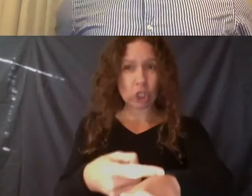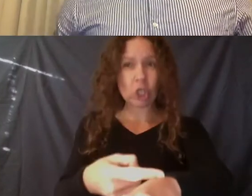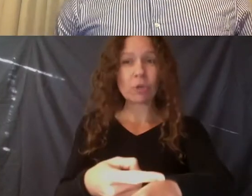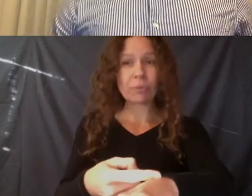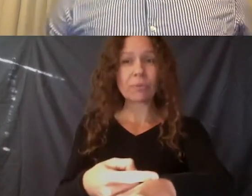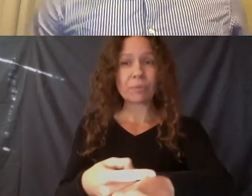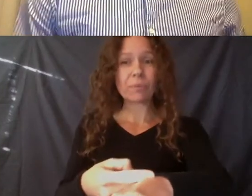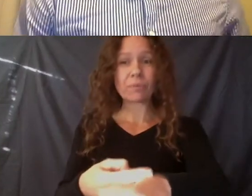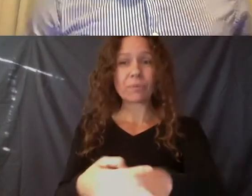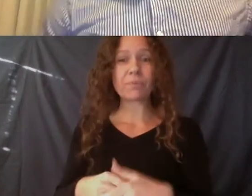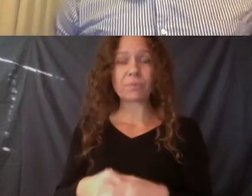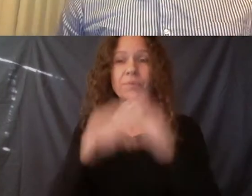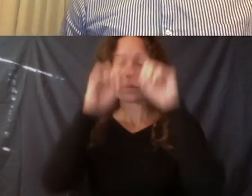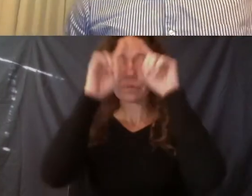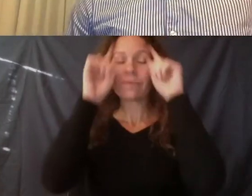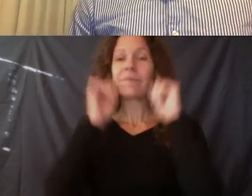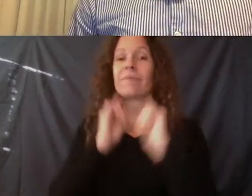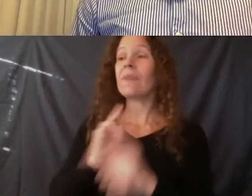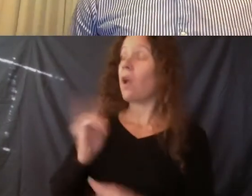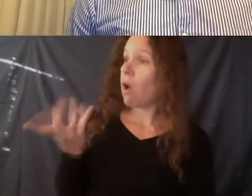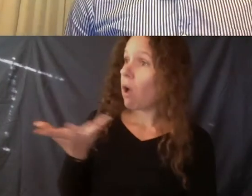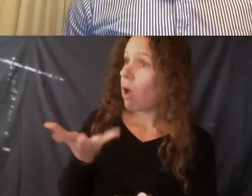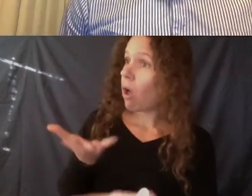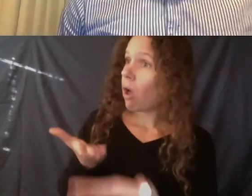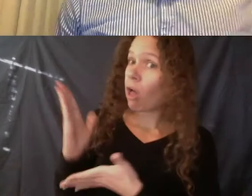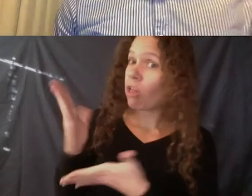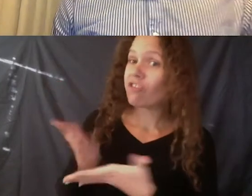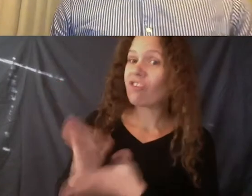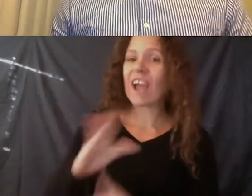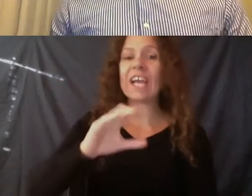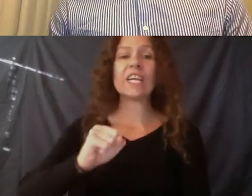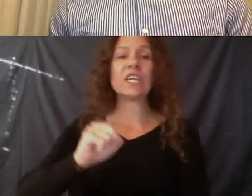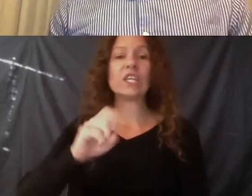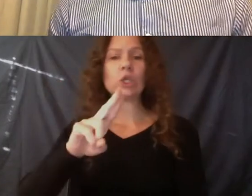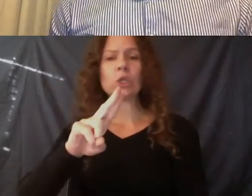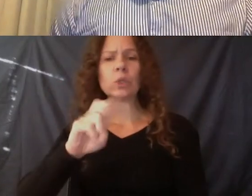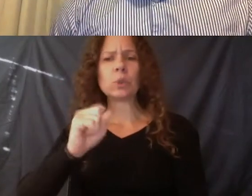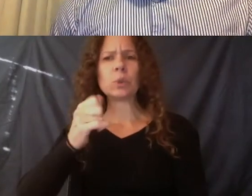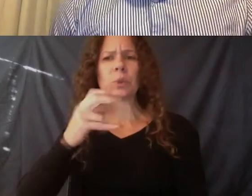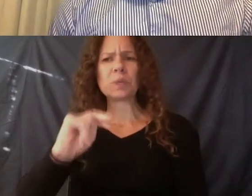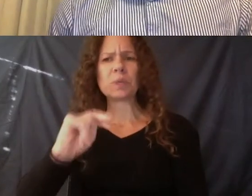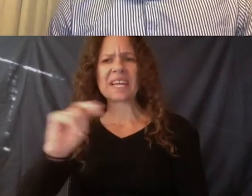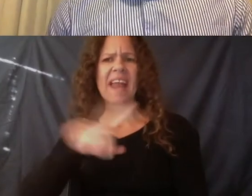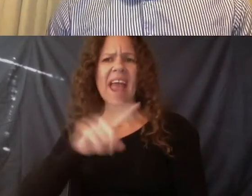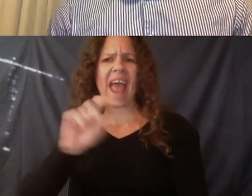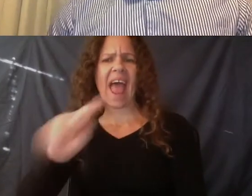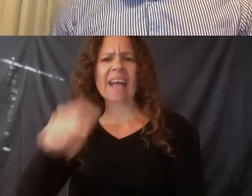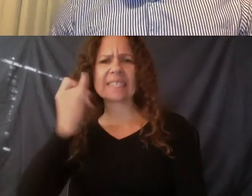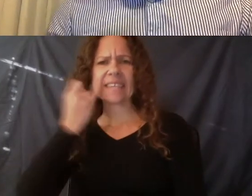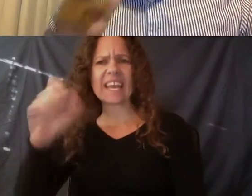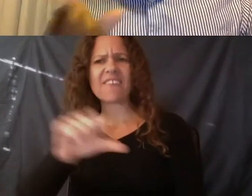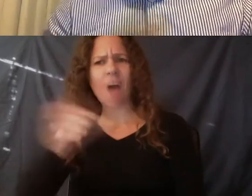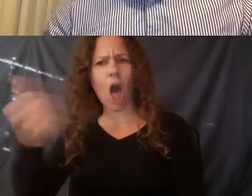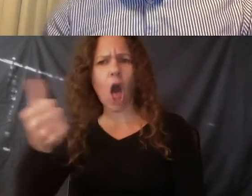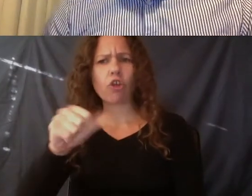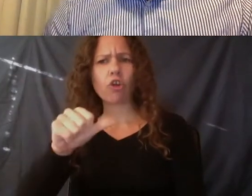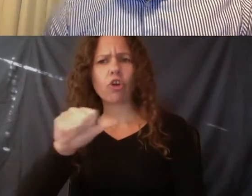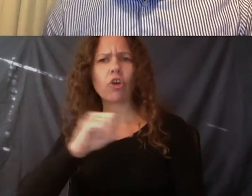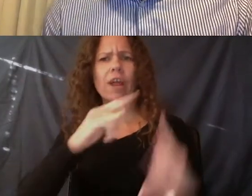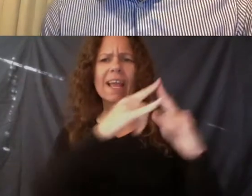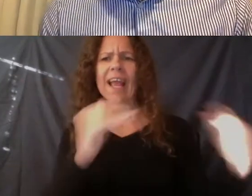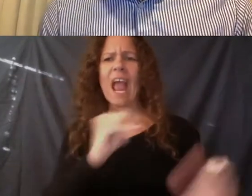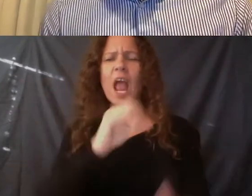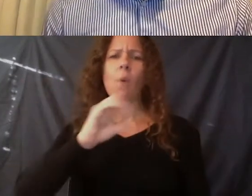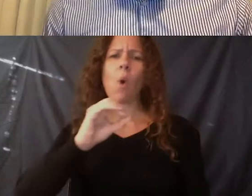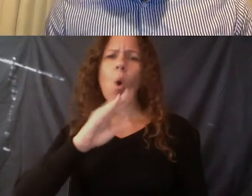All right. And I saw Susan Pfeiffer ask a question, are there any other Camp Obama alums in the group? So please post in the chat if